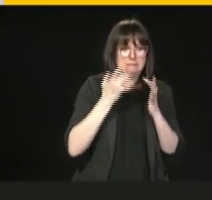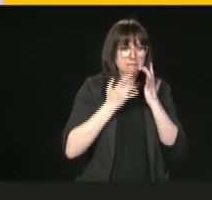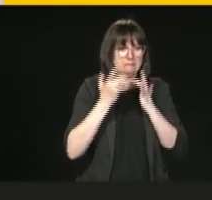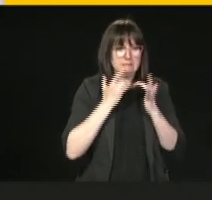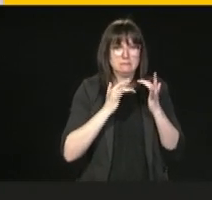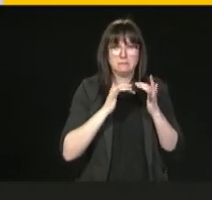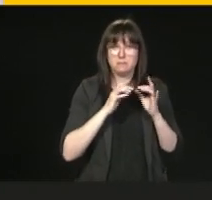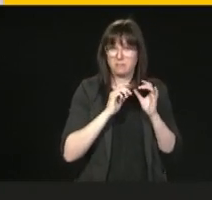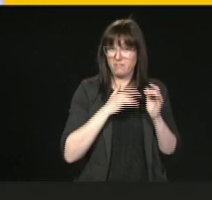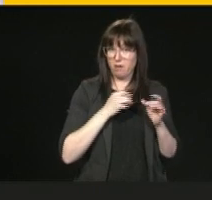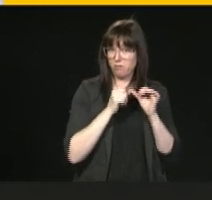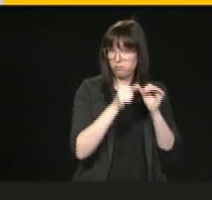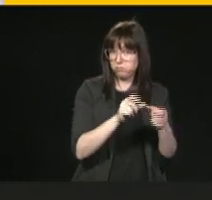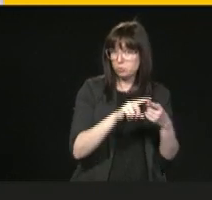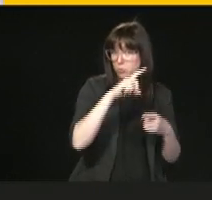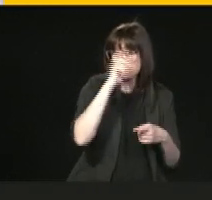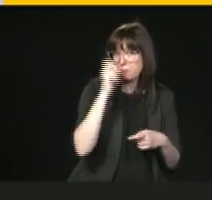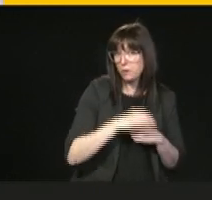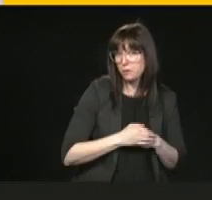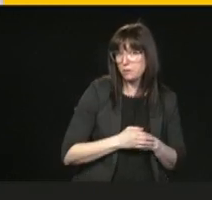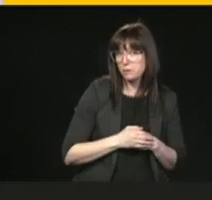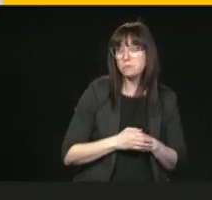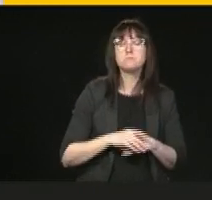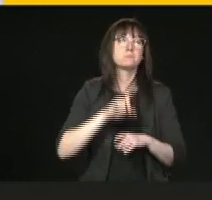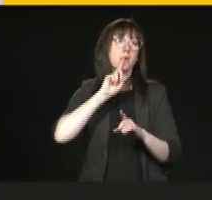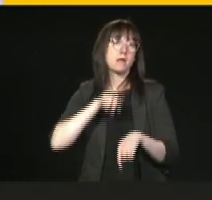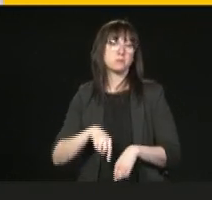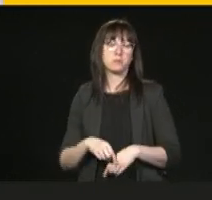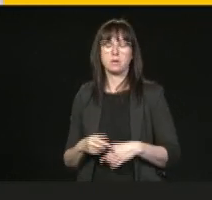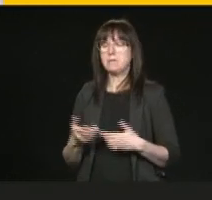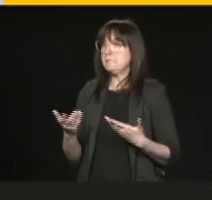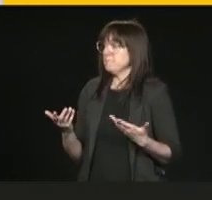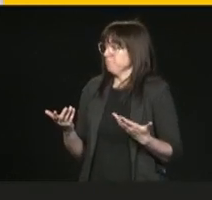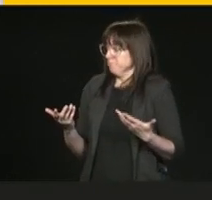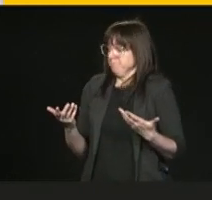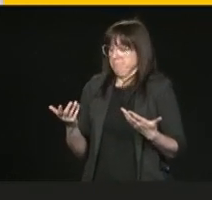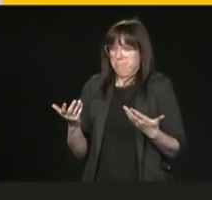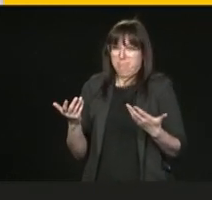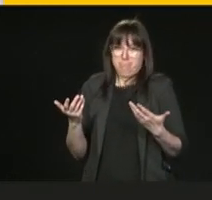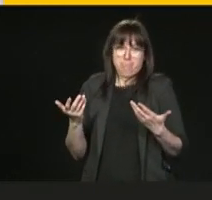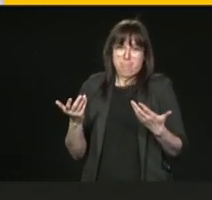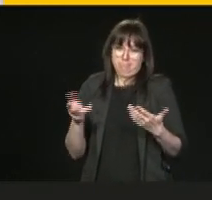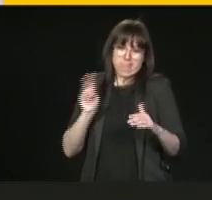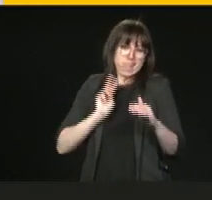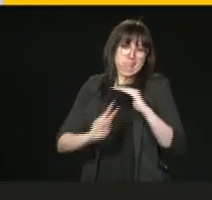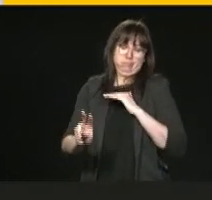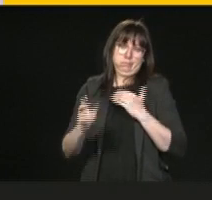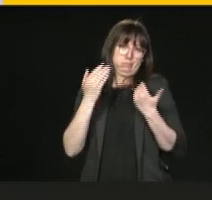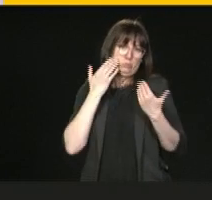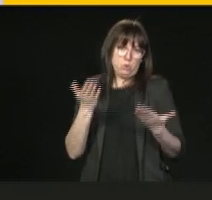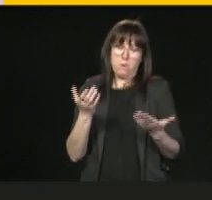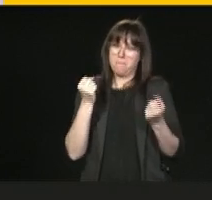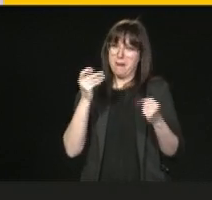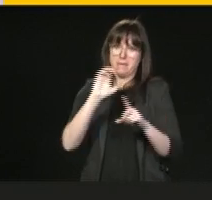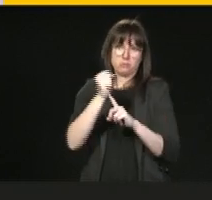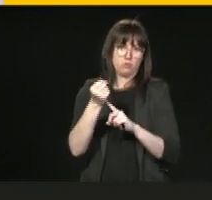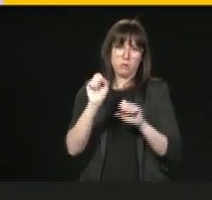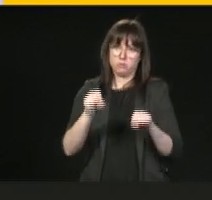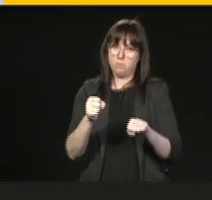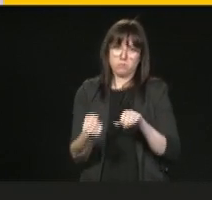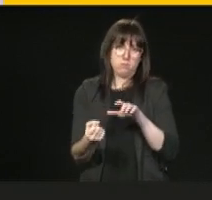summer? Well, we're seeing a lot of different potential scenarios. Some